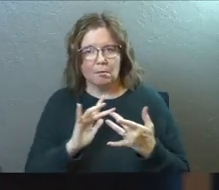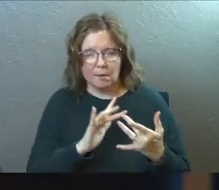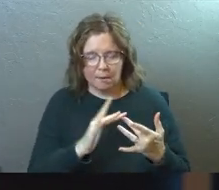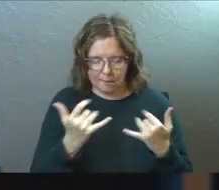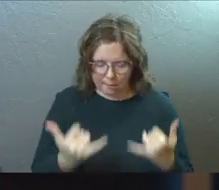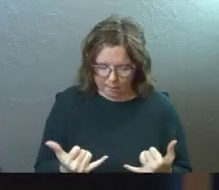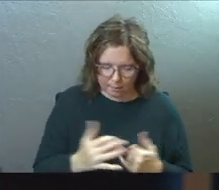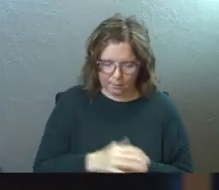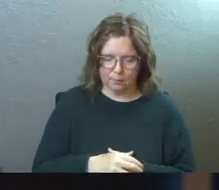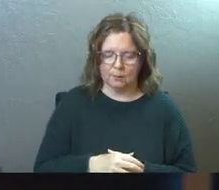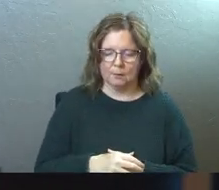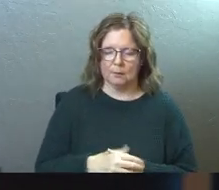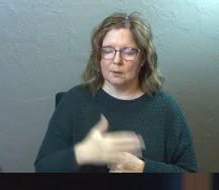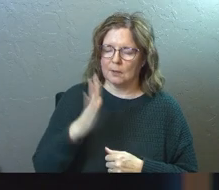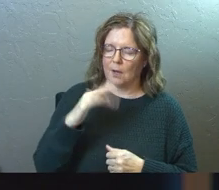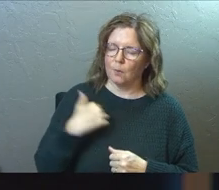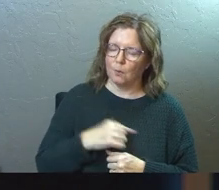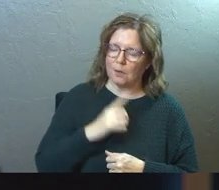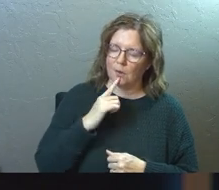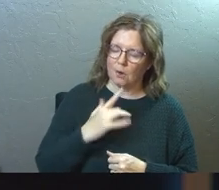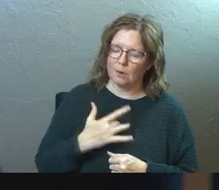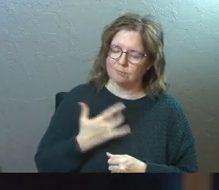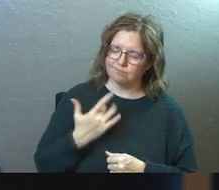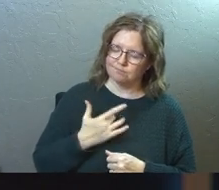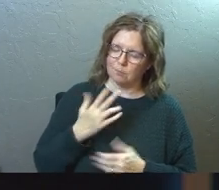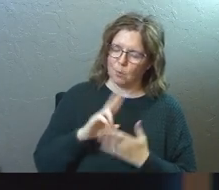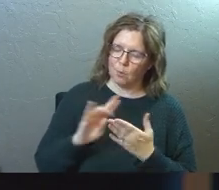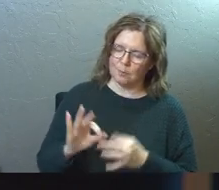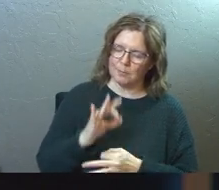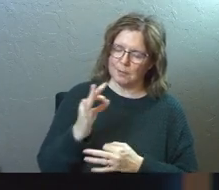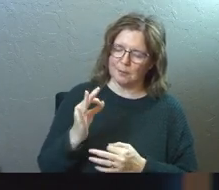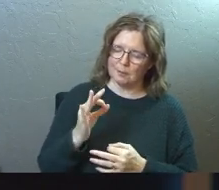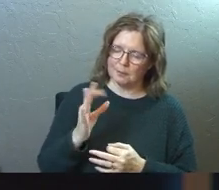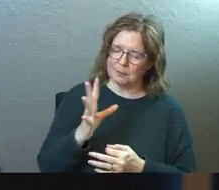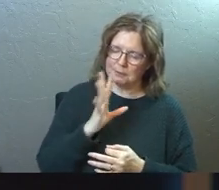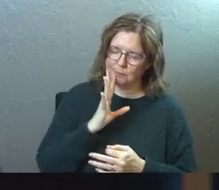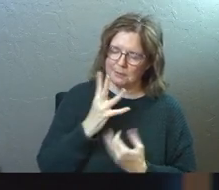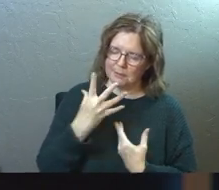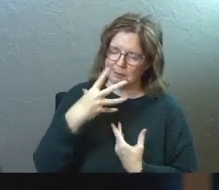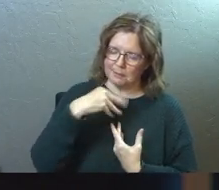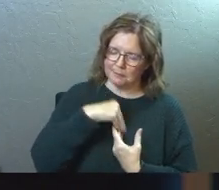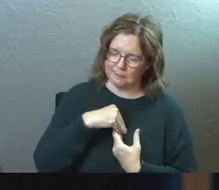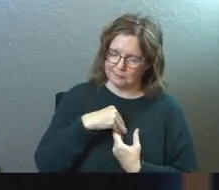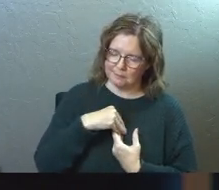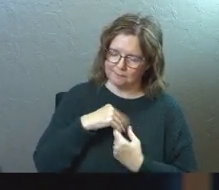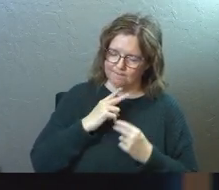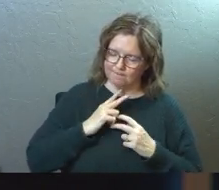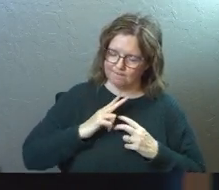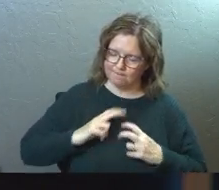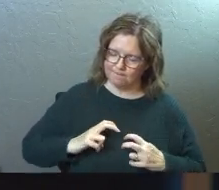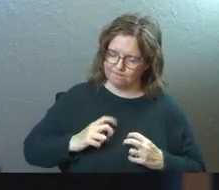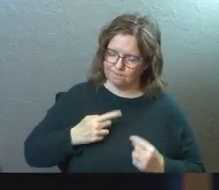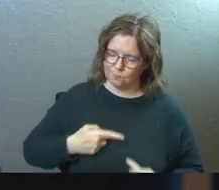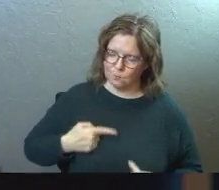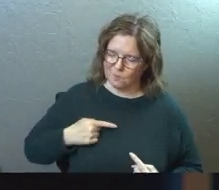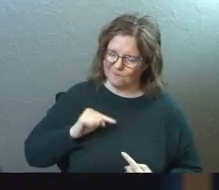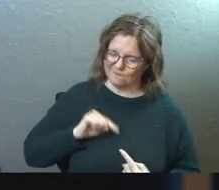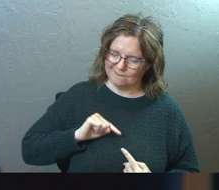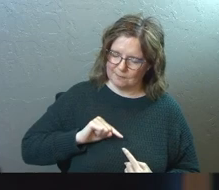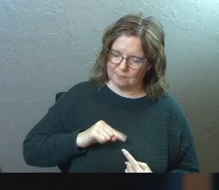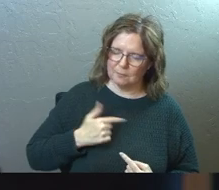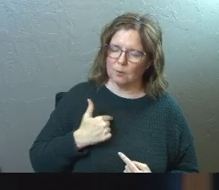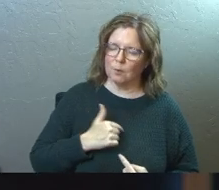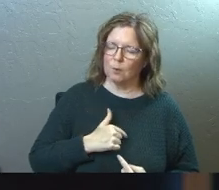now. And God, we are sensing the Holy Spirit come to speak to us about where we struggle. And so,